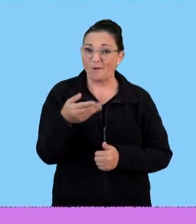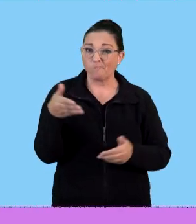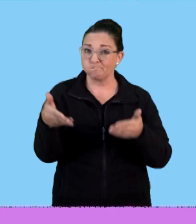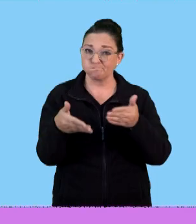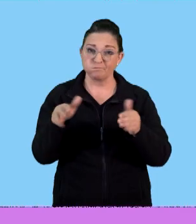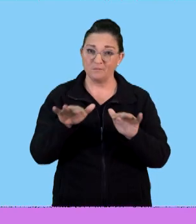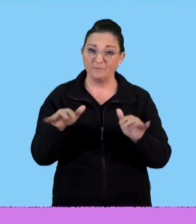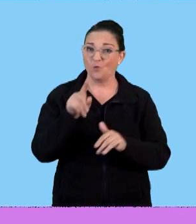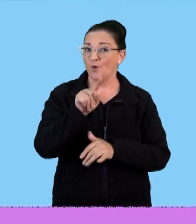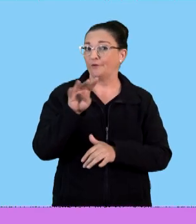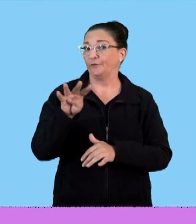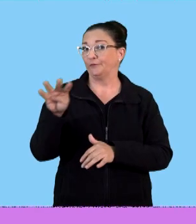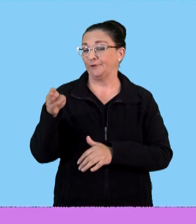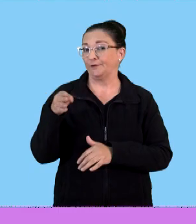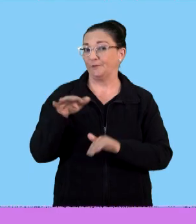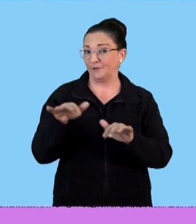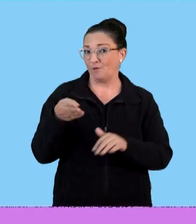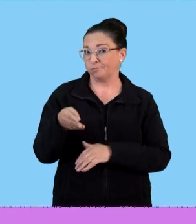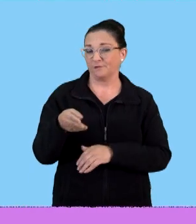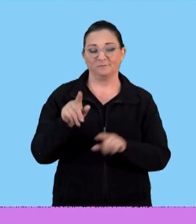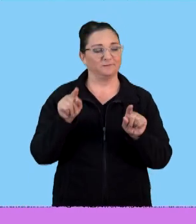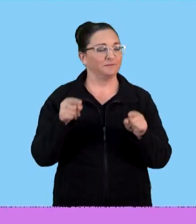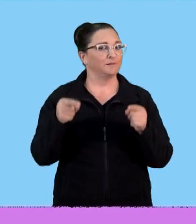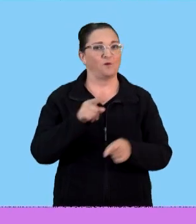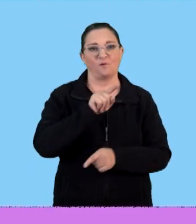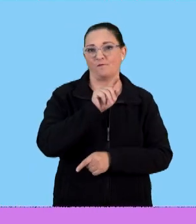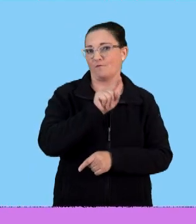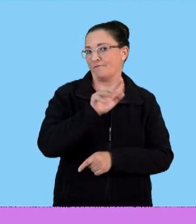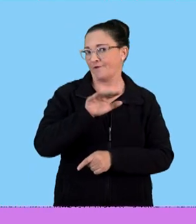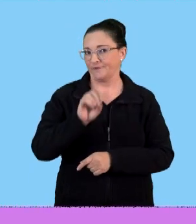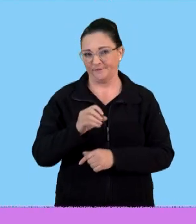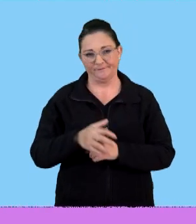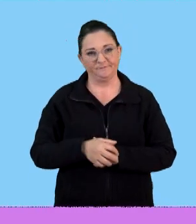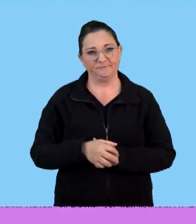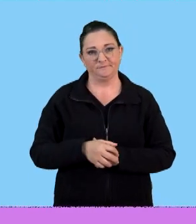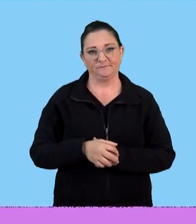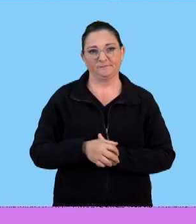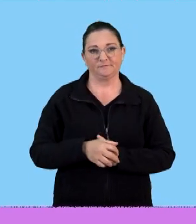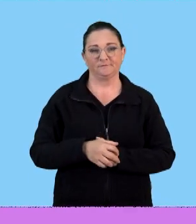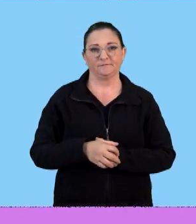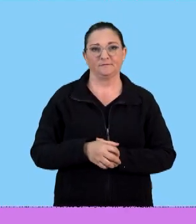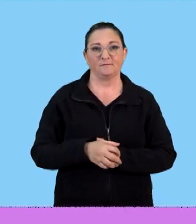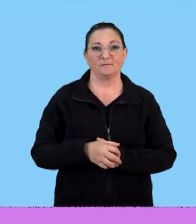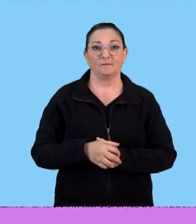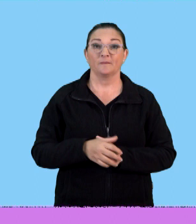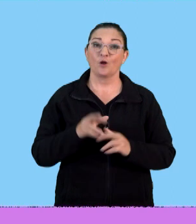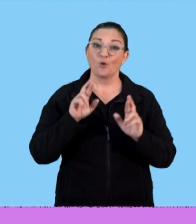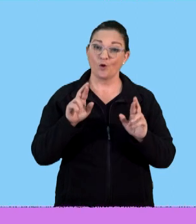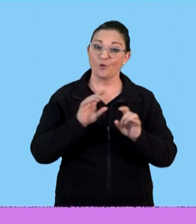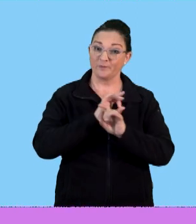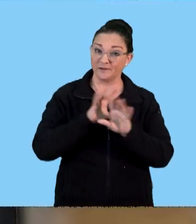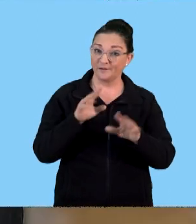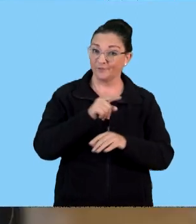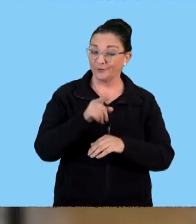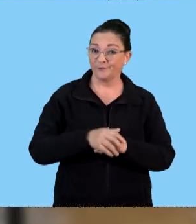host 144 guests and not the 150 guests as they originally planned. Guys, I hope that's clear to